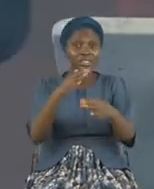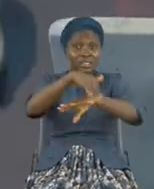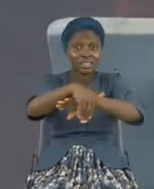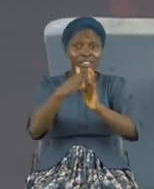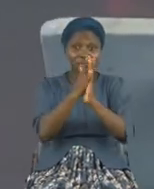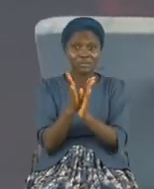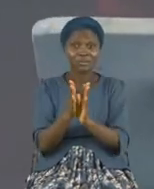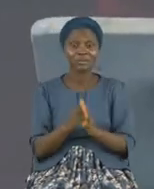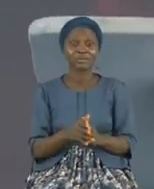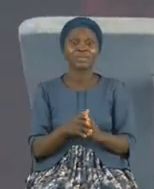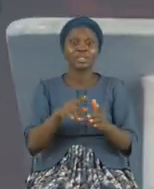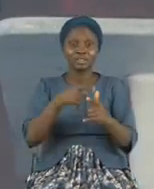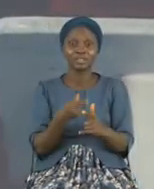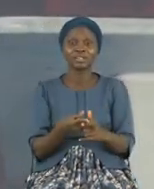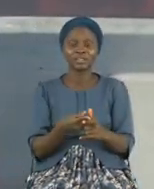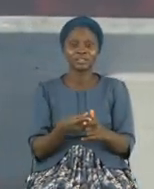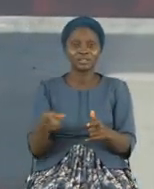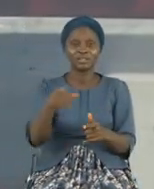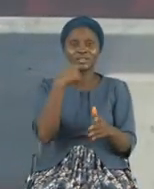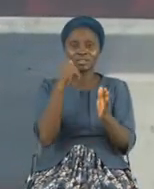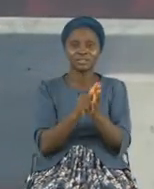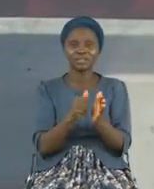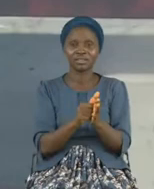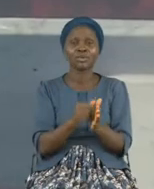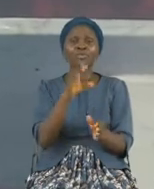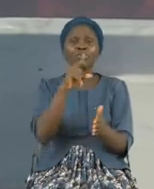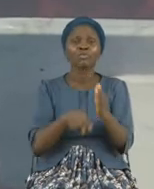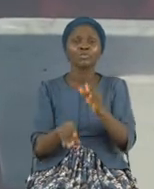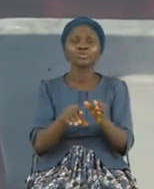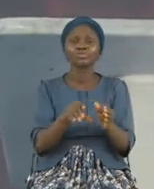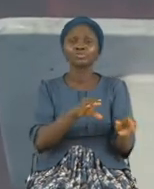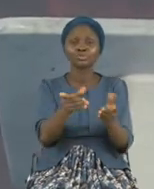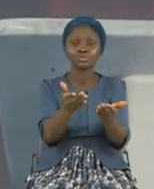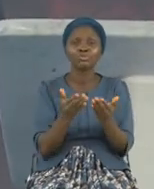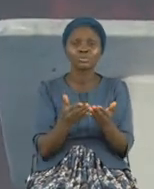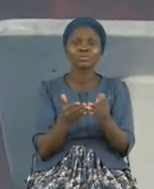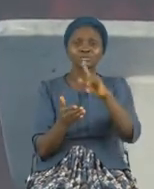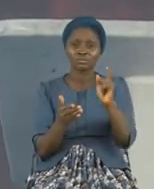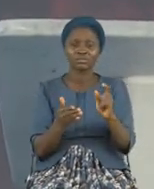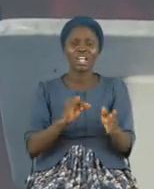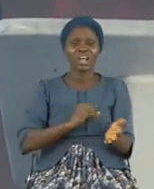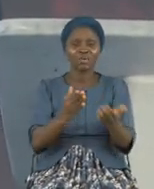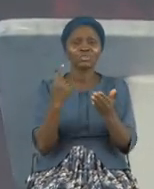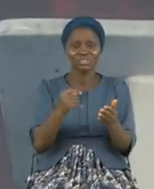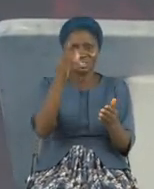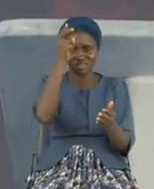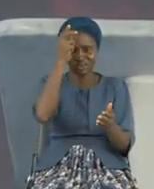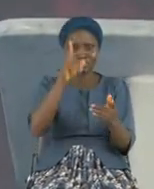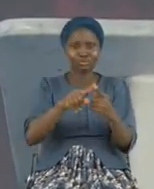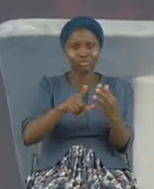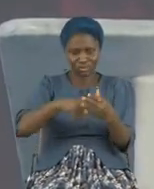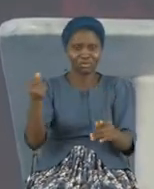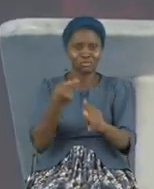what do you want? I want, the devil to go out of my husband. They say, okay,